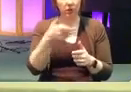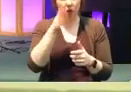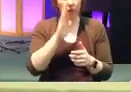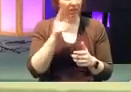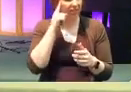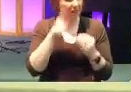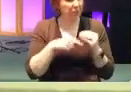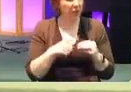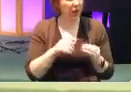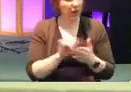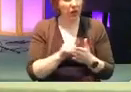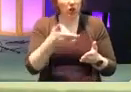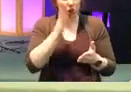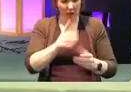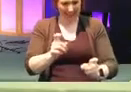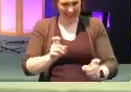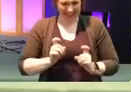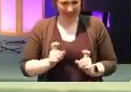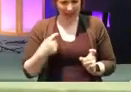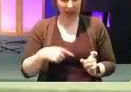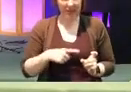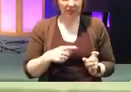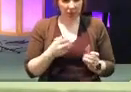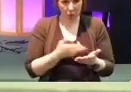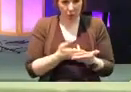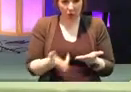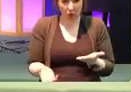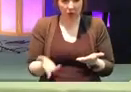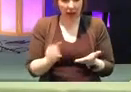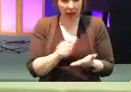that. God has given us the